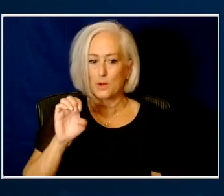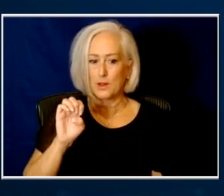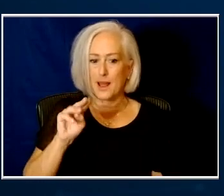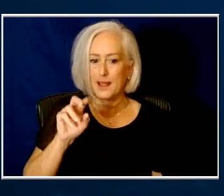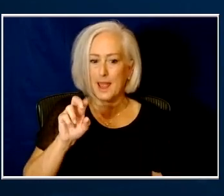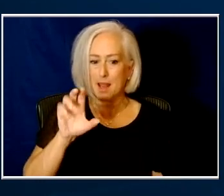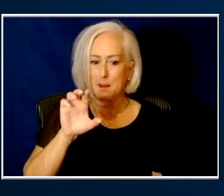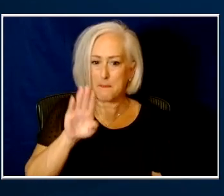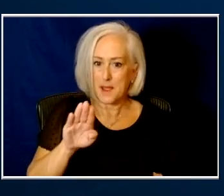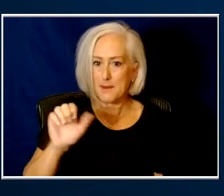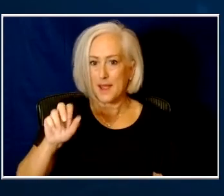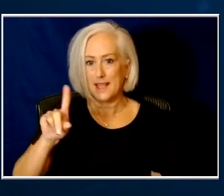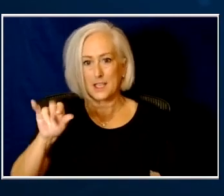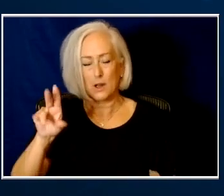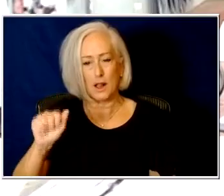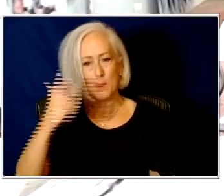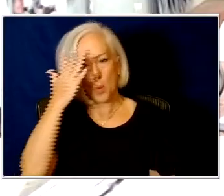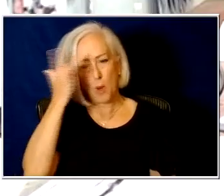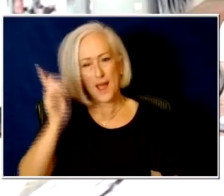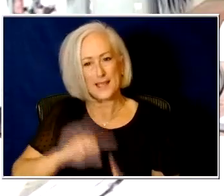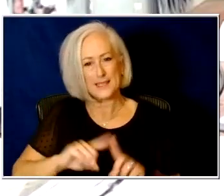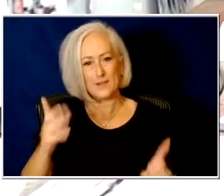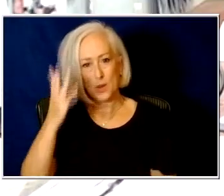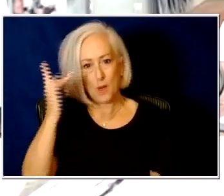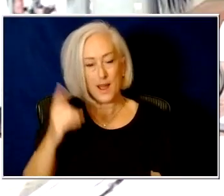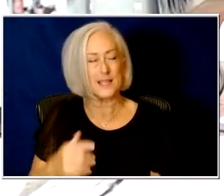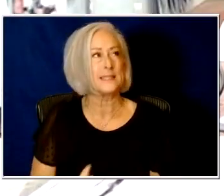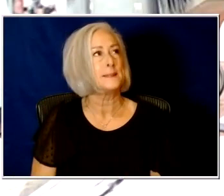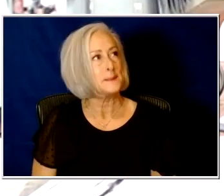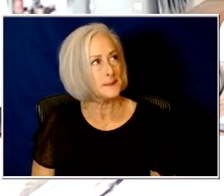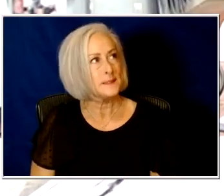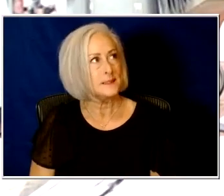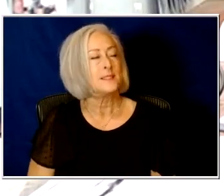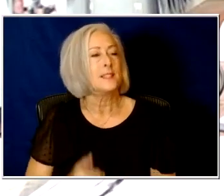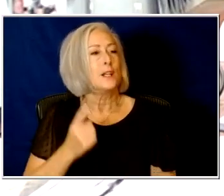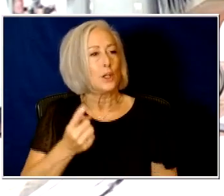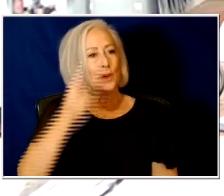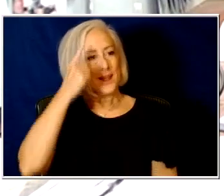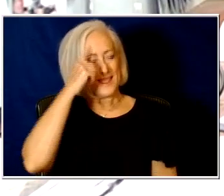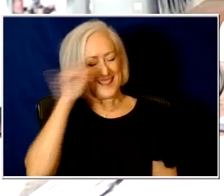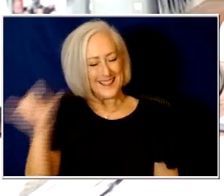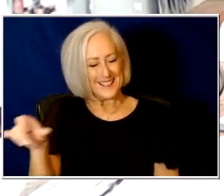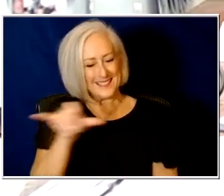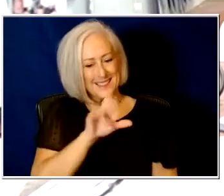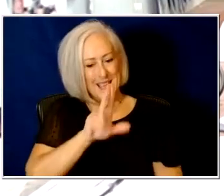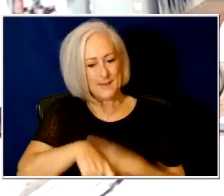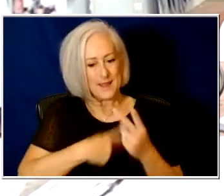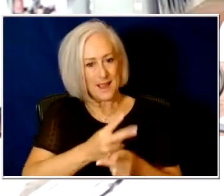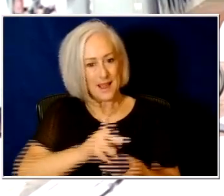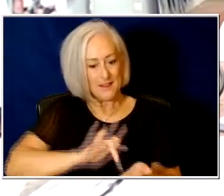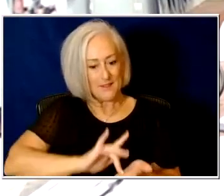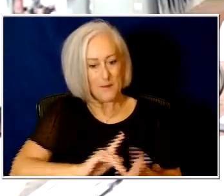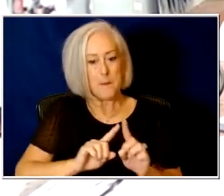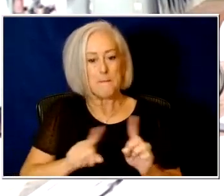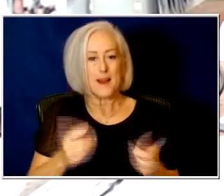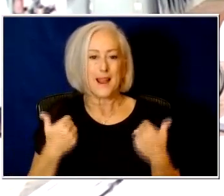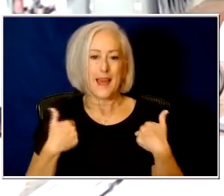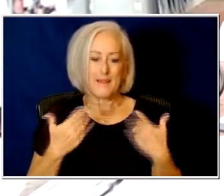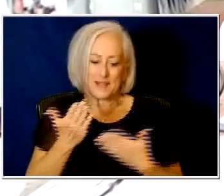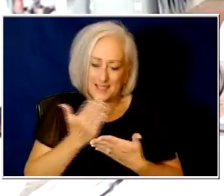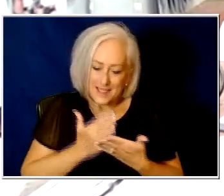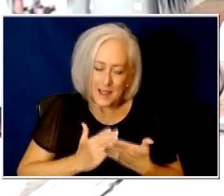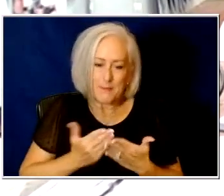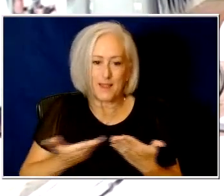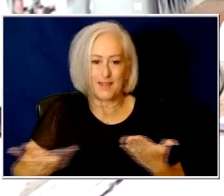different? Yeah, you could probably think of them as very, very similar. There are some key differences to what part